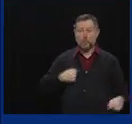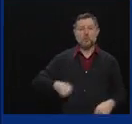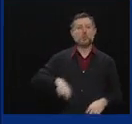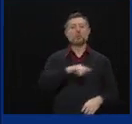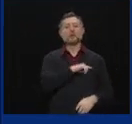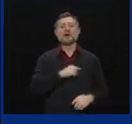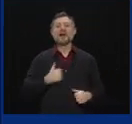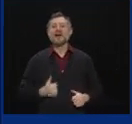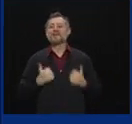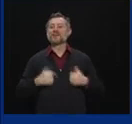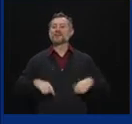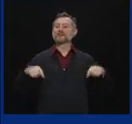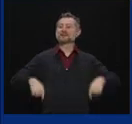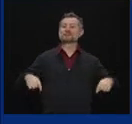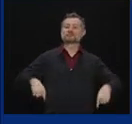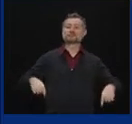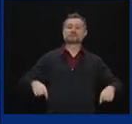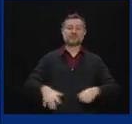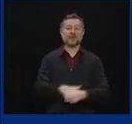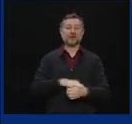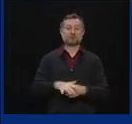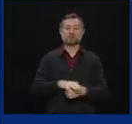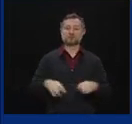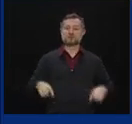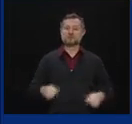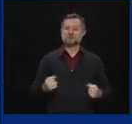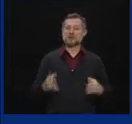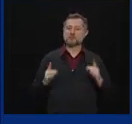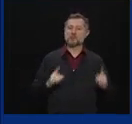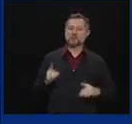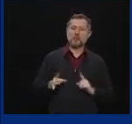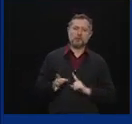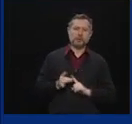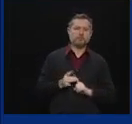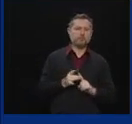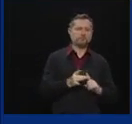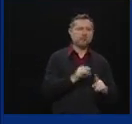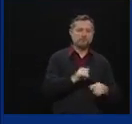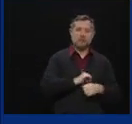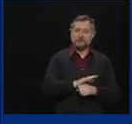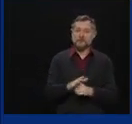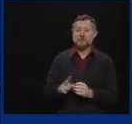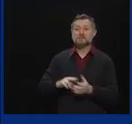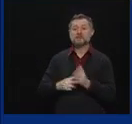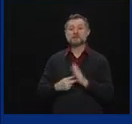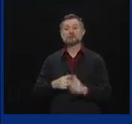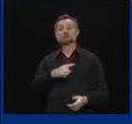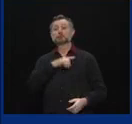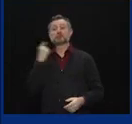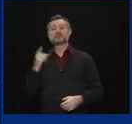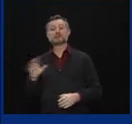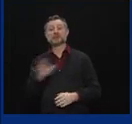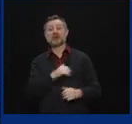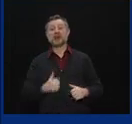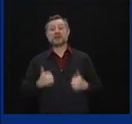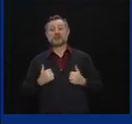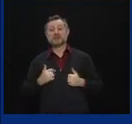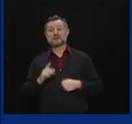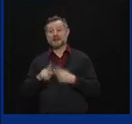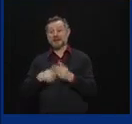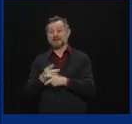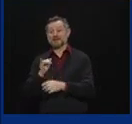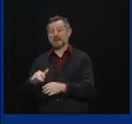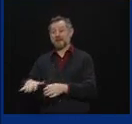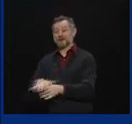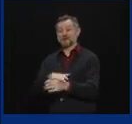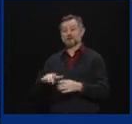area. This part of the state is a high transmission area. Therefore, there is risk associated with living in a high transmission area.